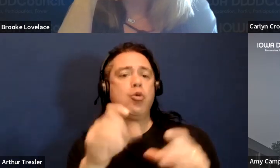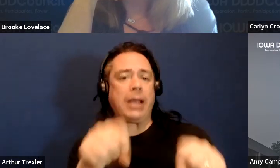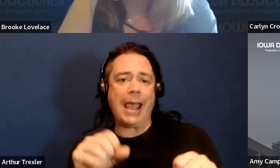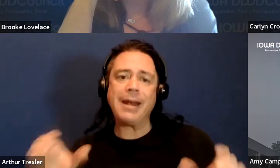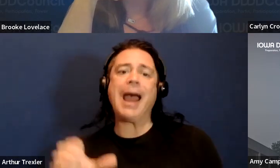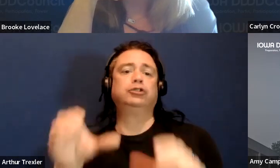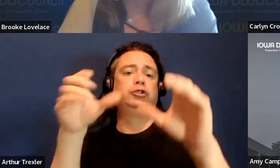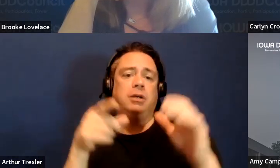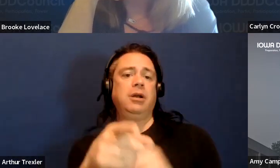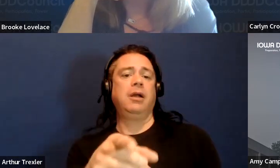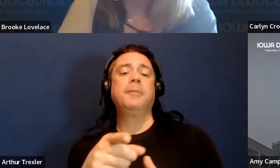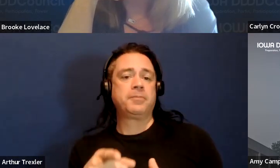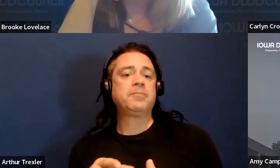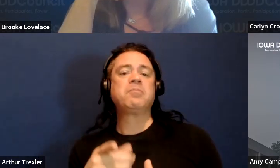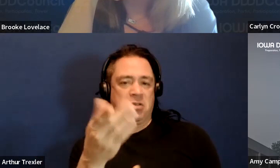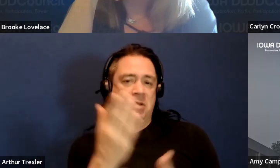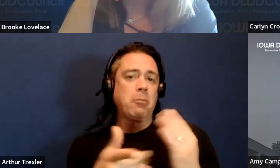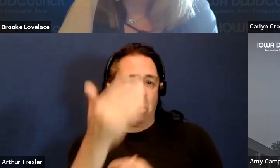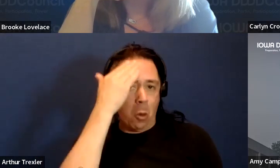them before, but